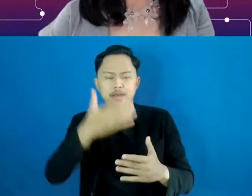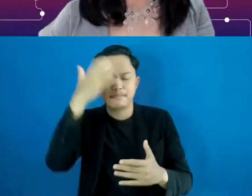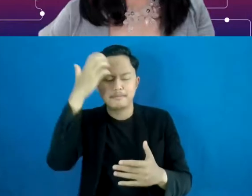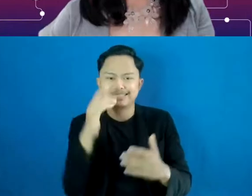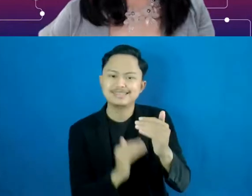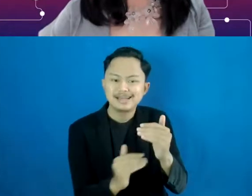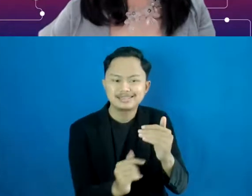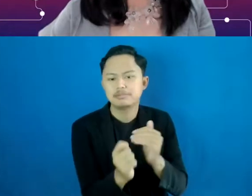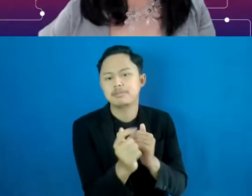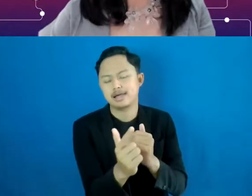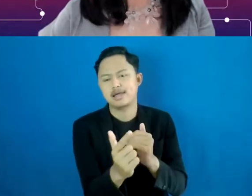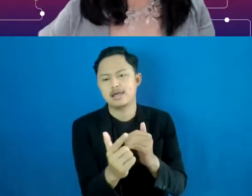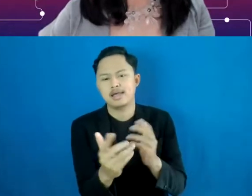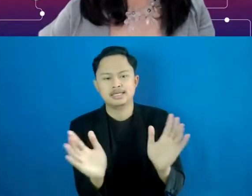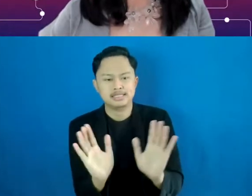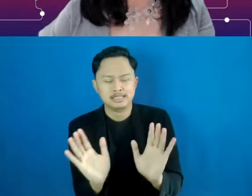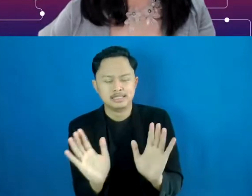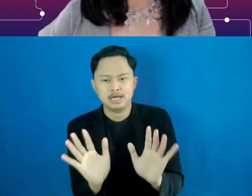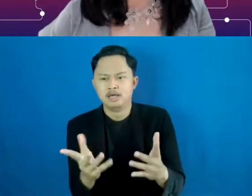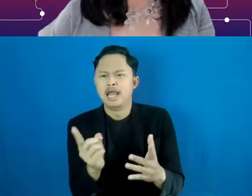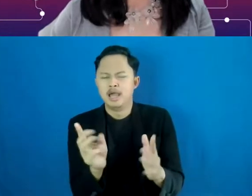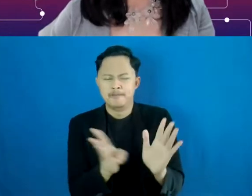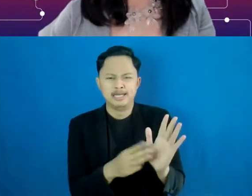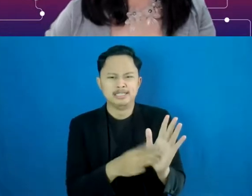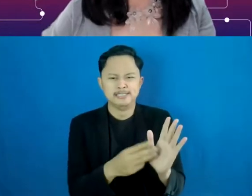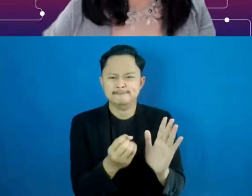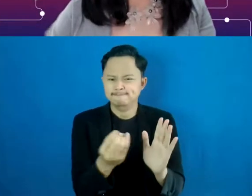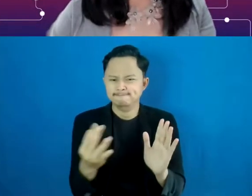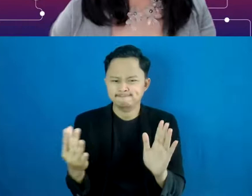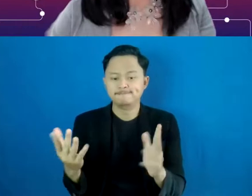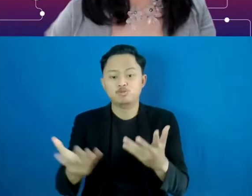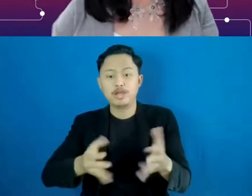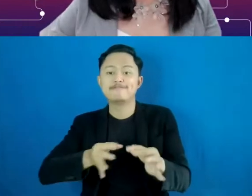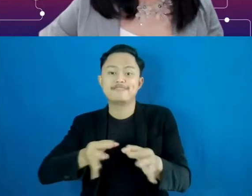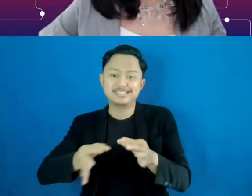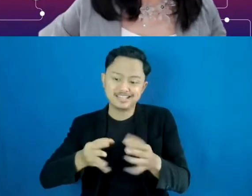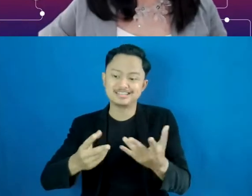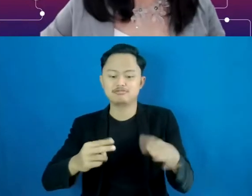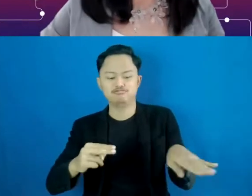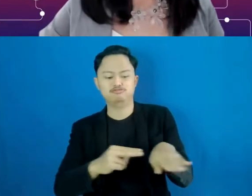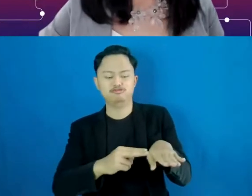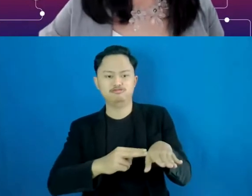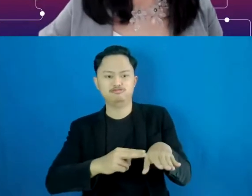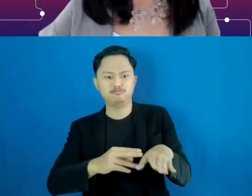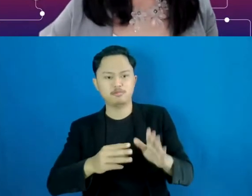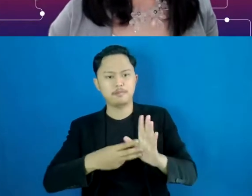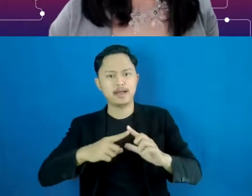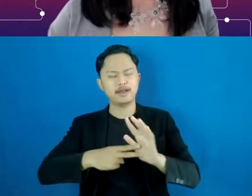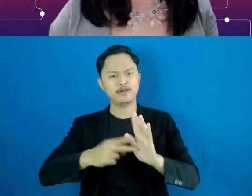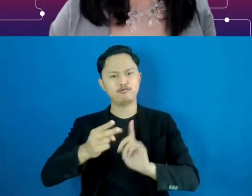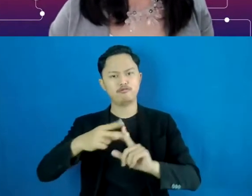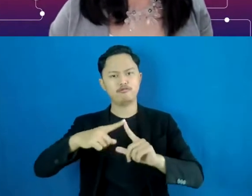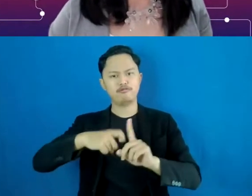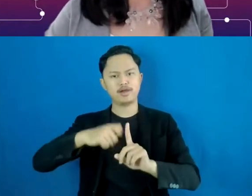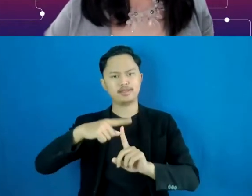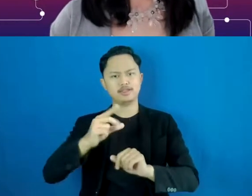finance the batteries, and there were some issues with the battery manufacturers also. So as it is, we